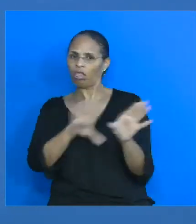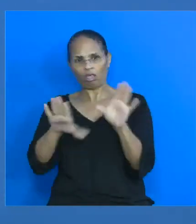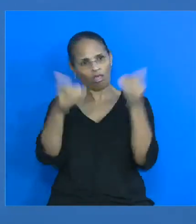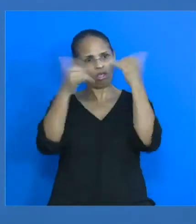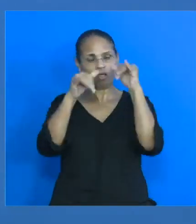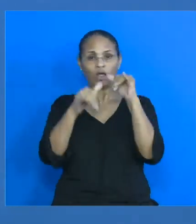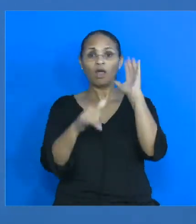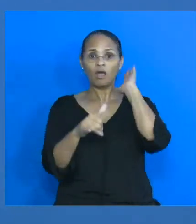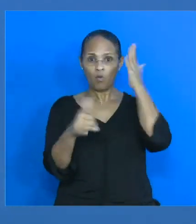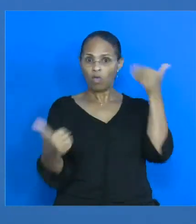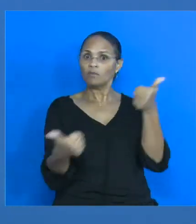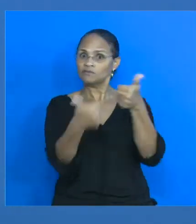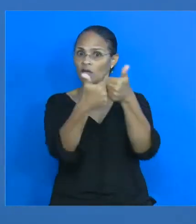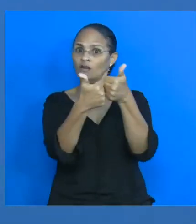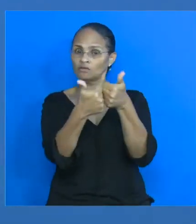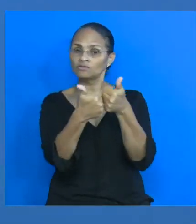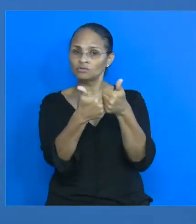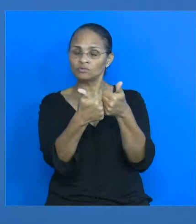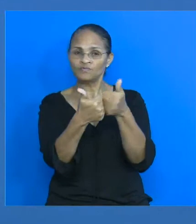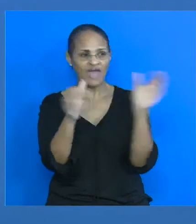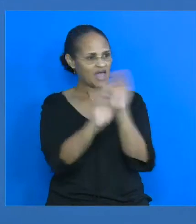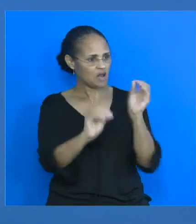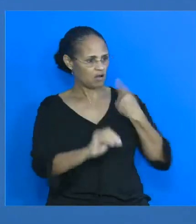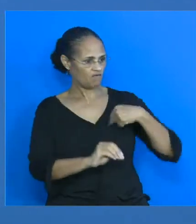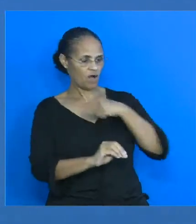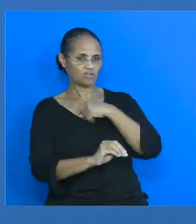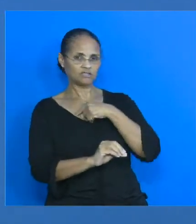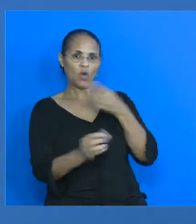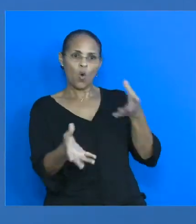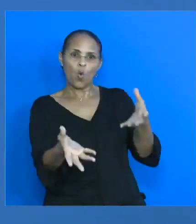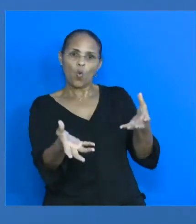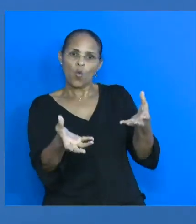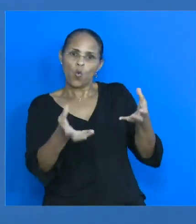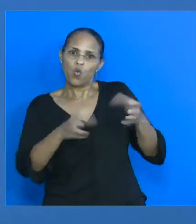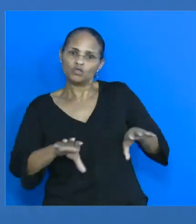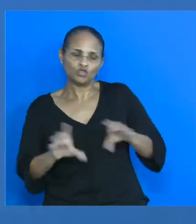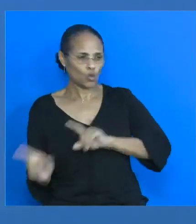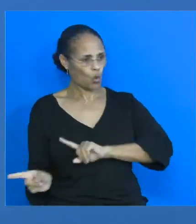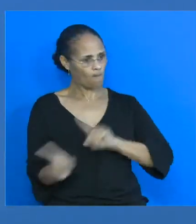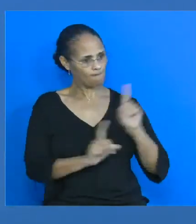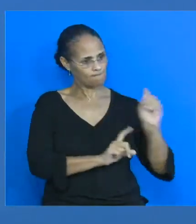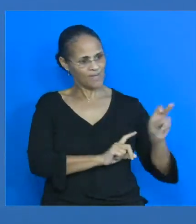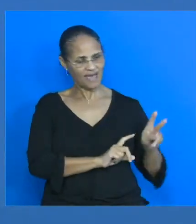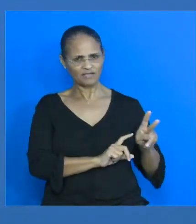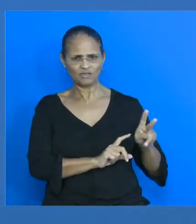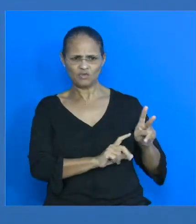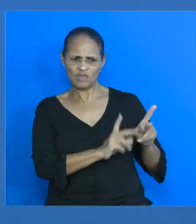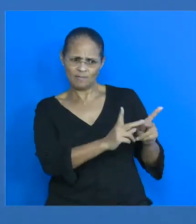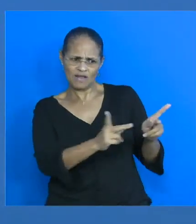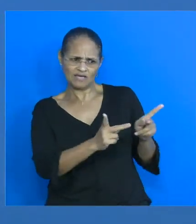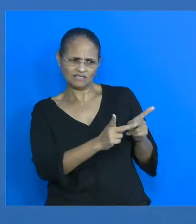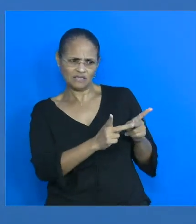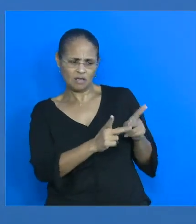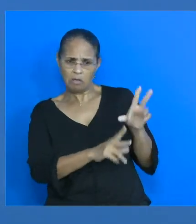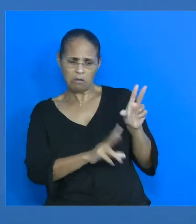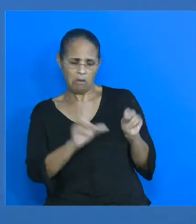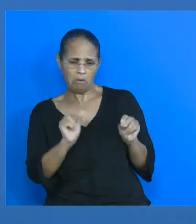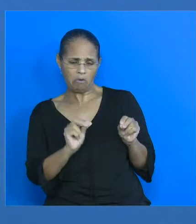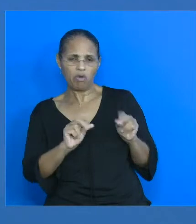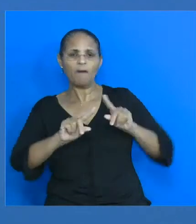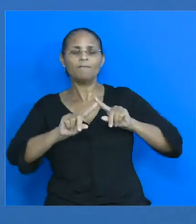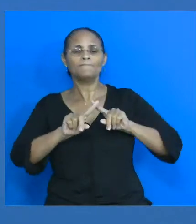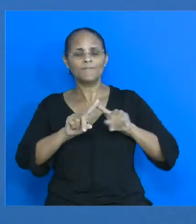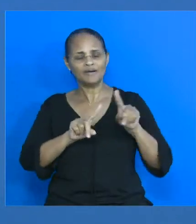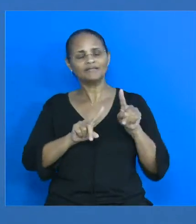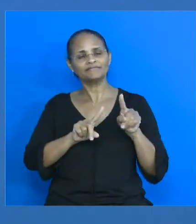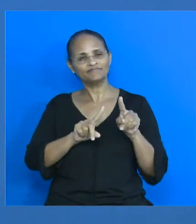might be a challenge. And none of us want to go back to that place. I don't. I think that we